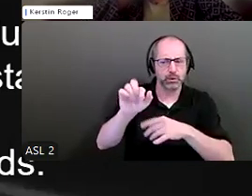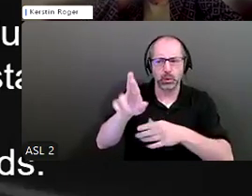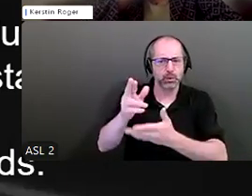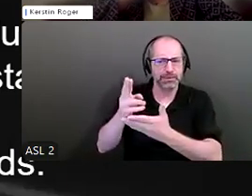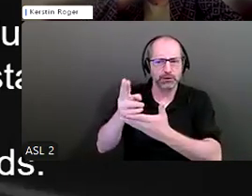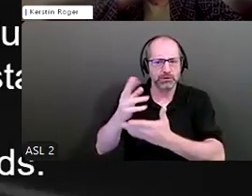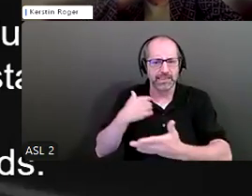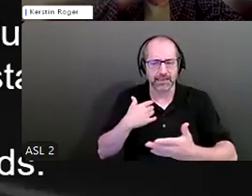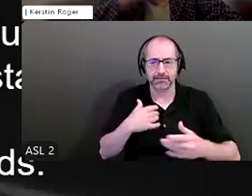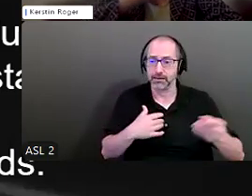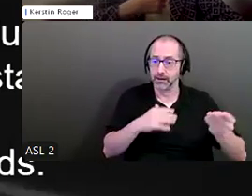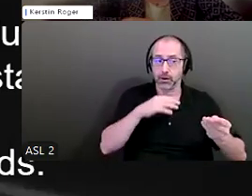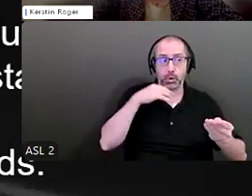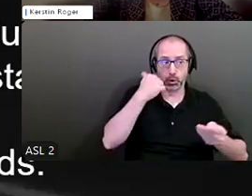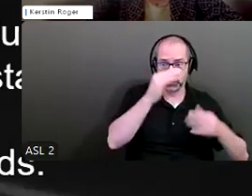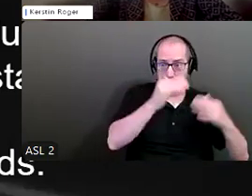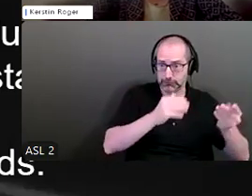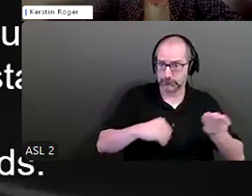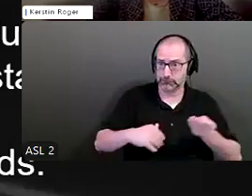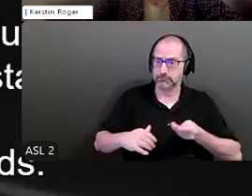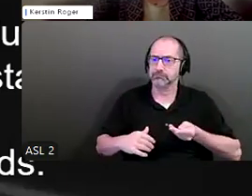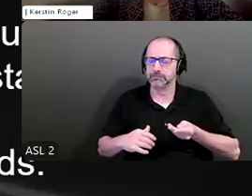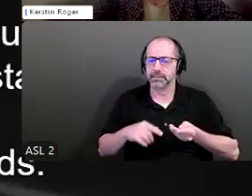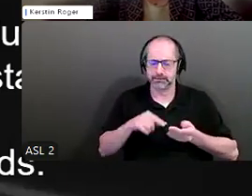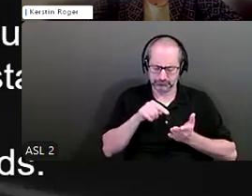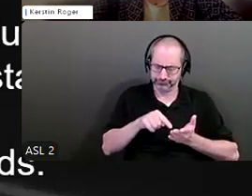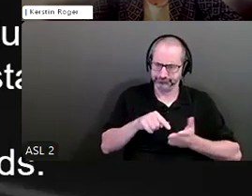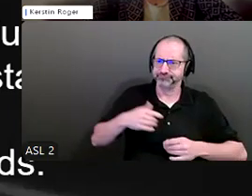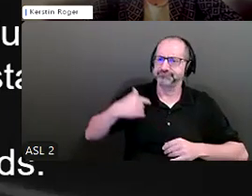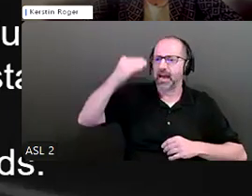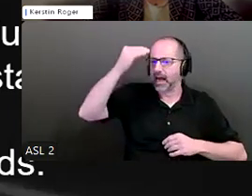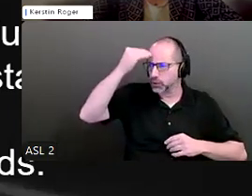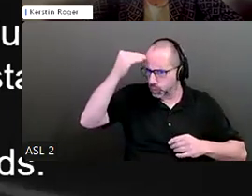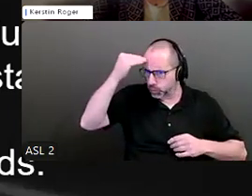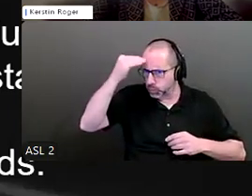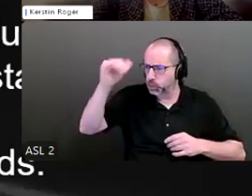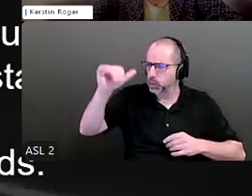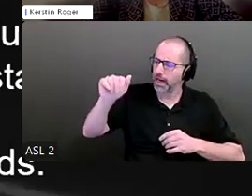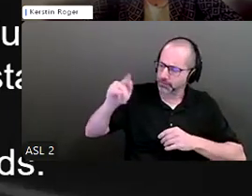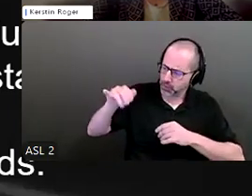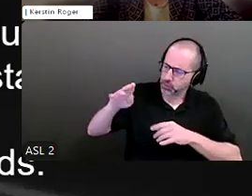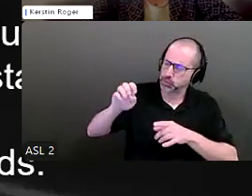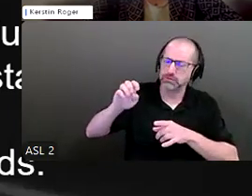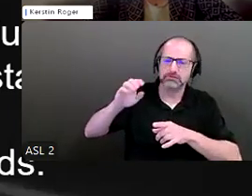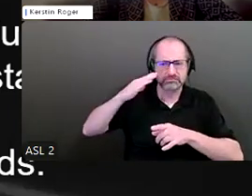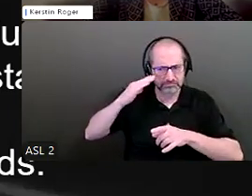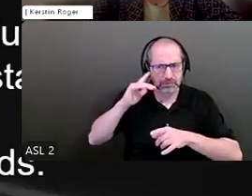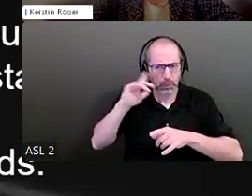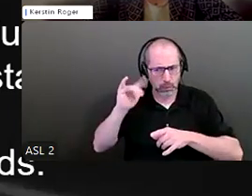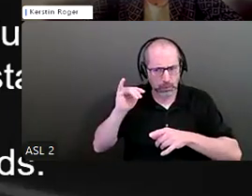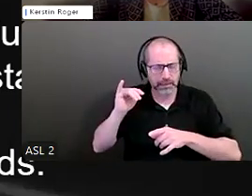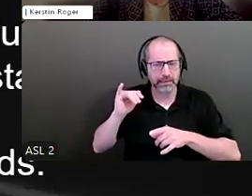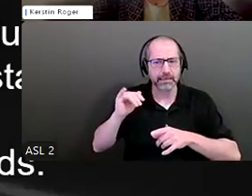something different. They say they know what abuse is, but when they're thinking